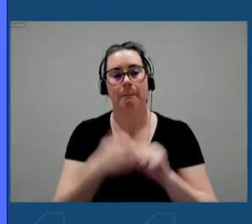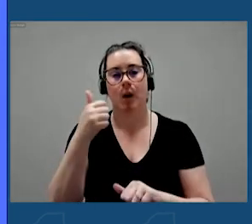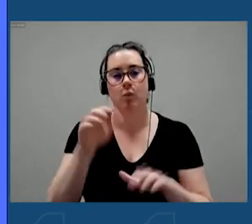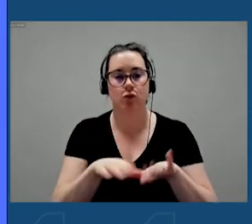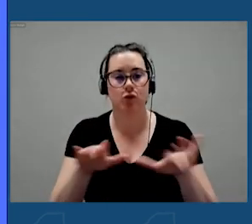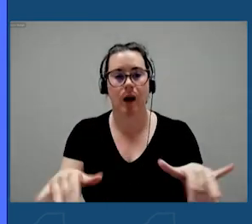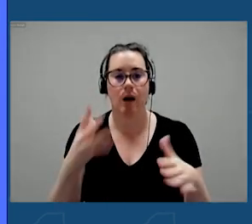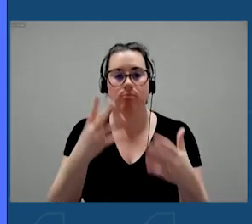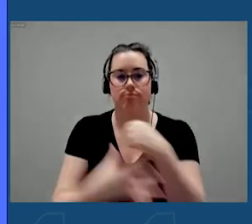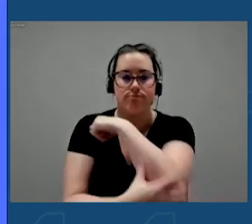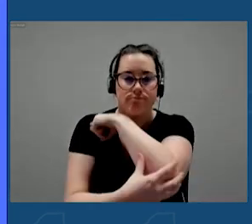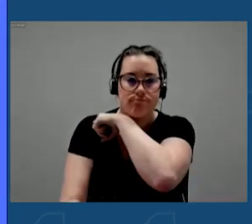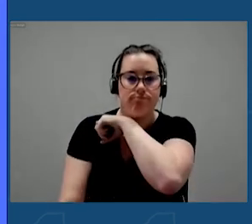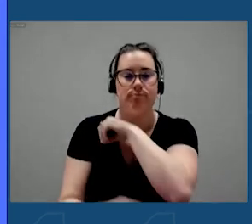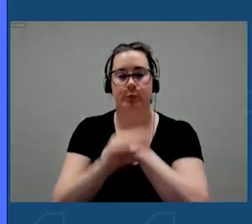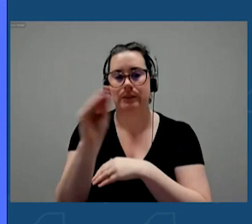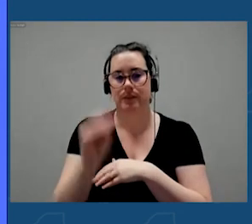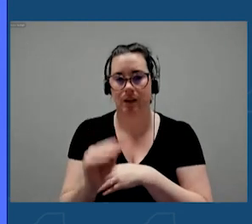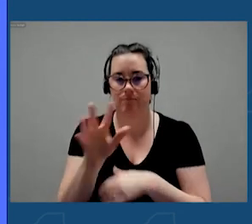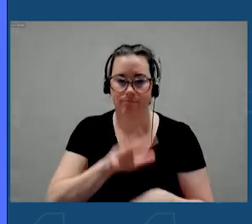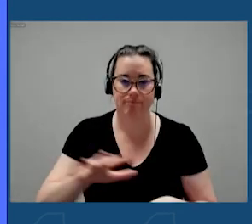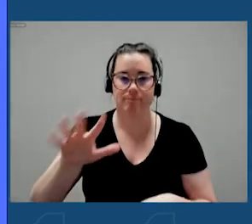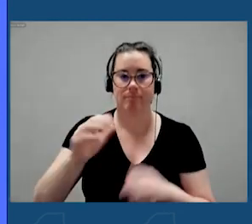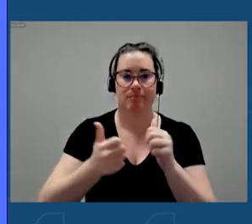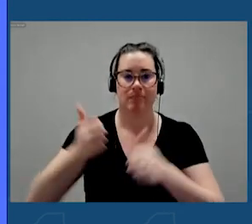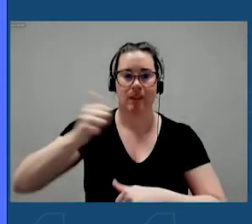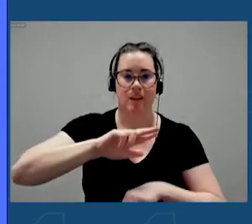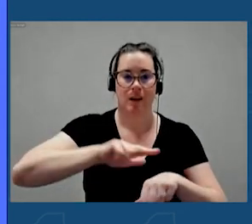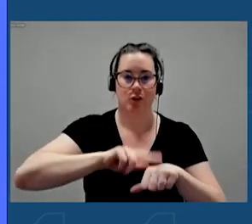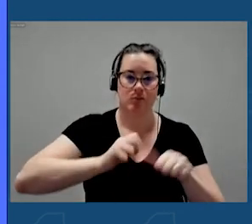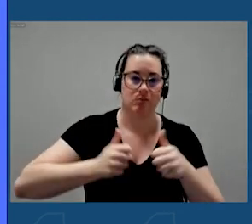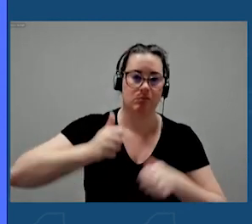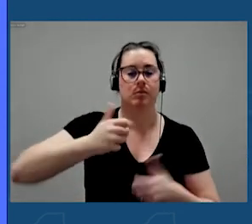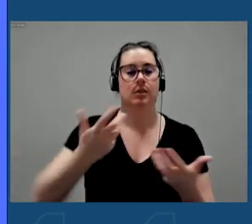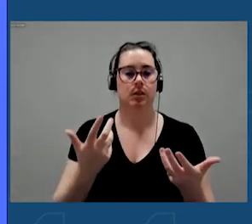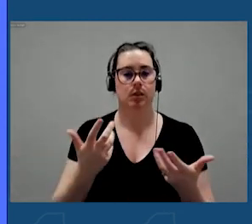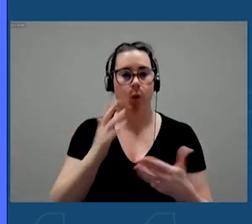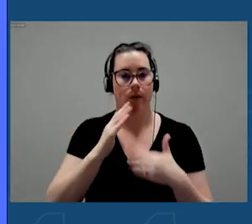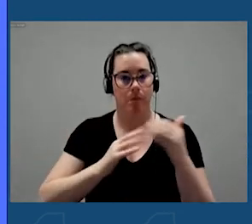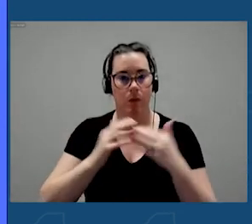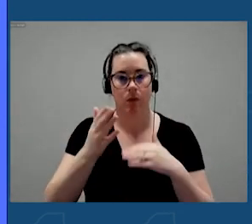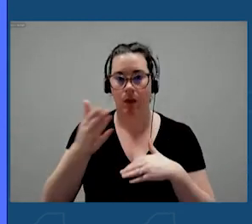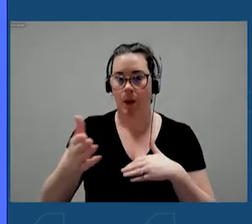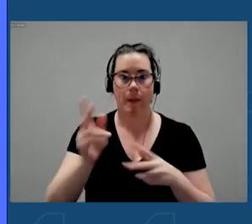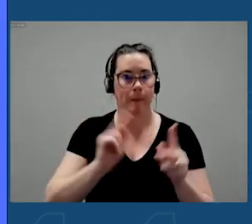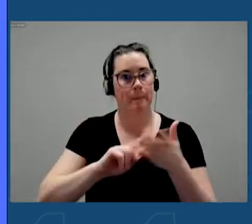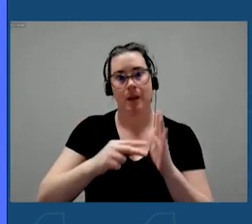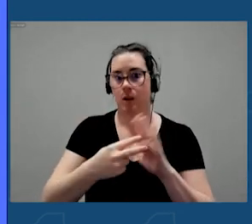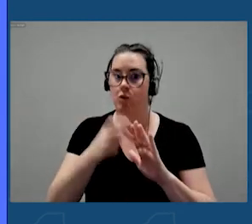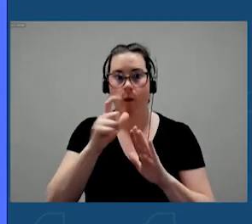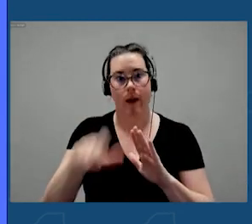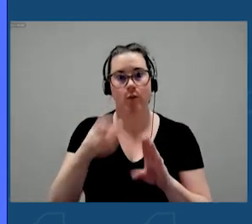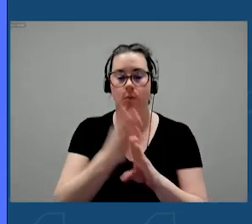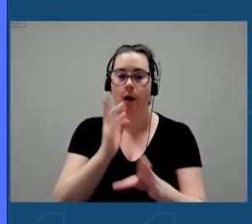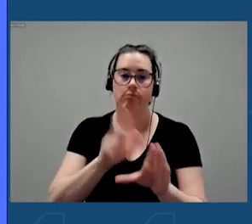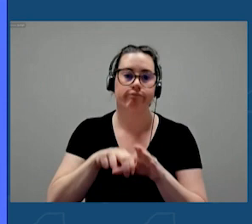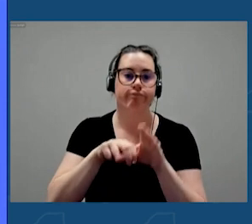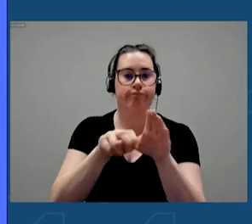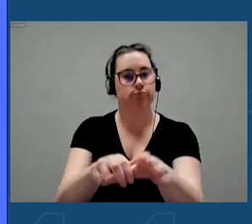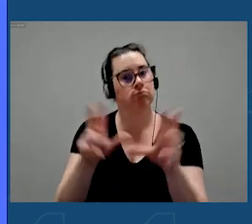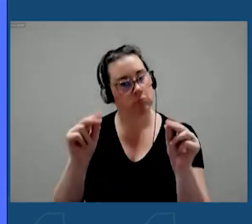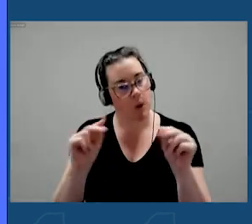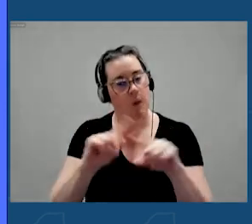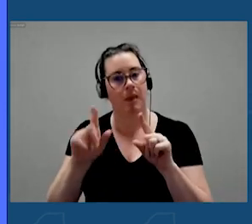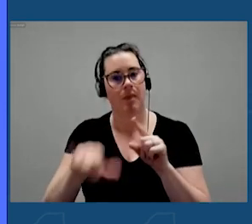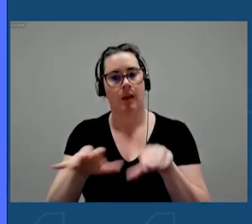nation. We built the training center in that neighborhood, so no one even has to take a bus to get there. And the neighborhood is going to be lifted up by this